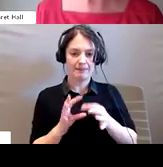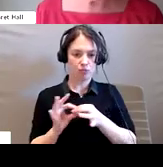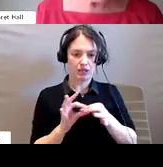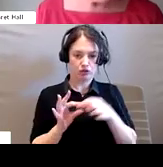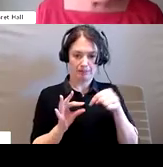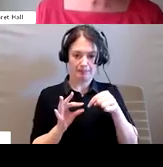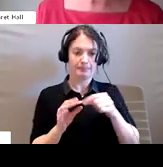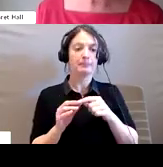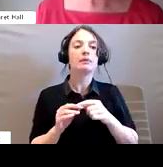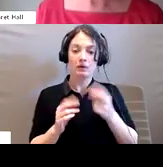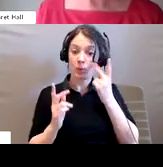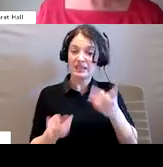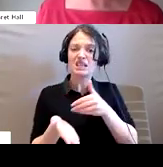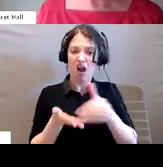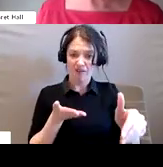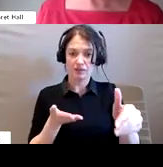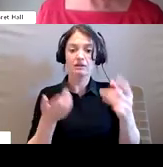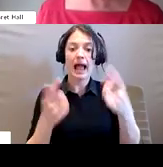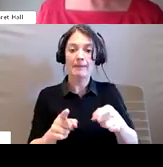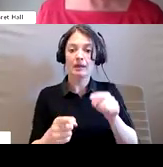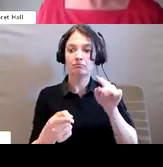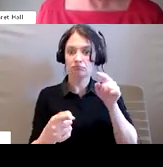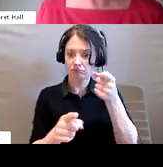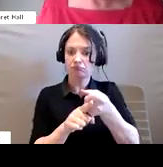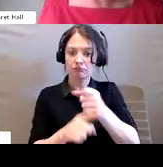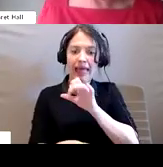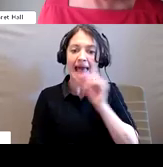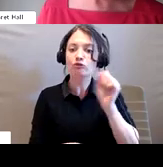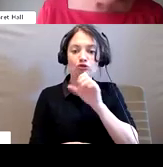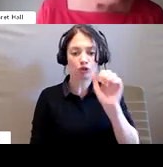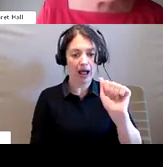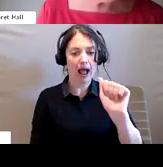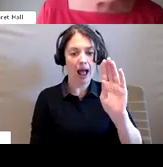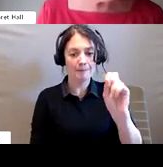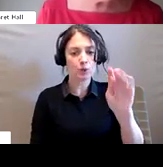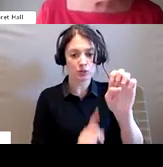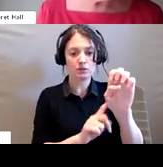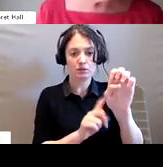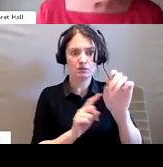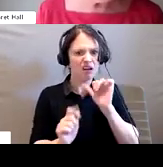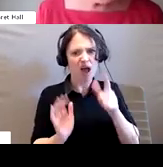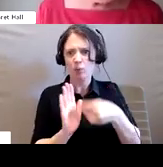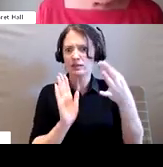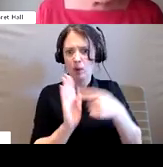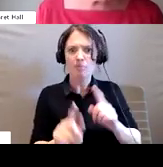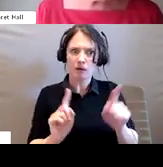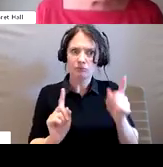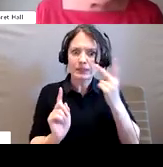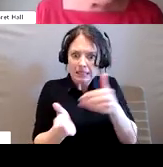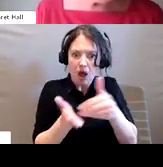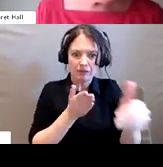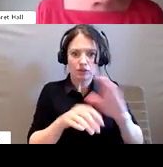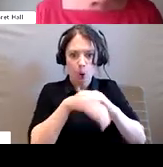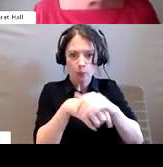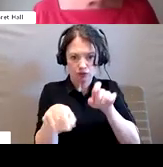common form of elder abuse, not just a form of elder abuse, but a very typical form of elder abuse. And so